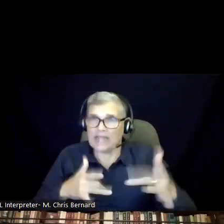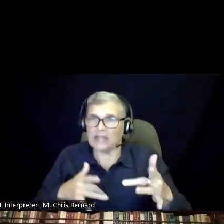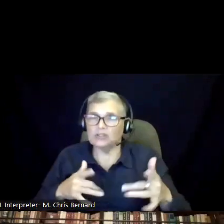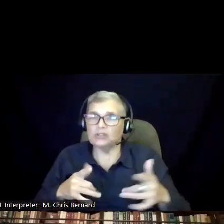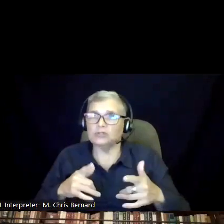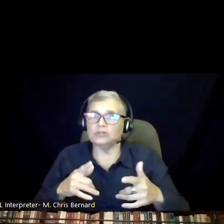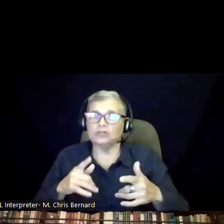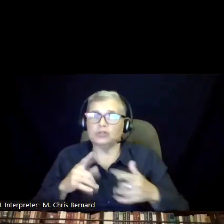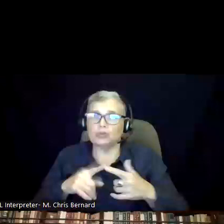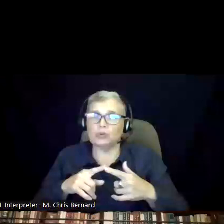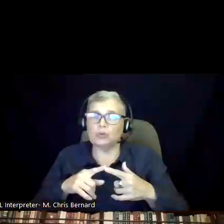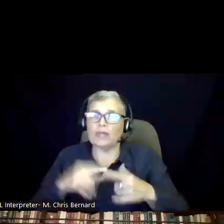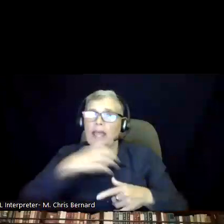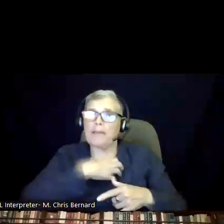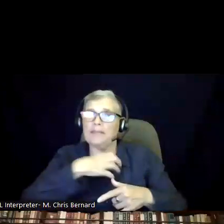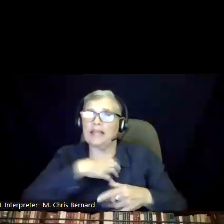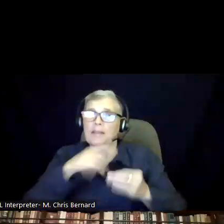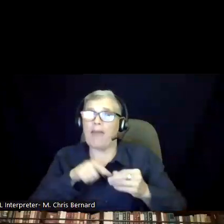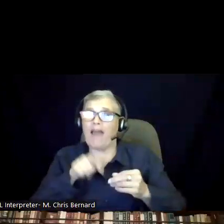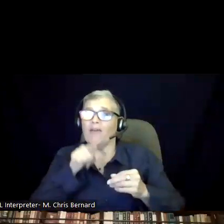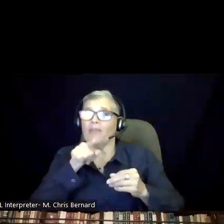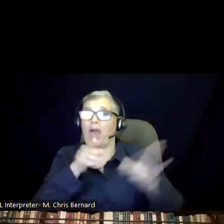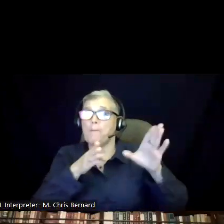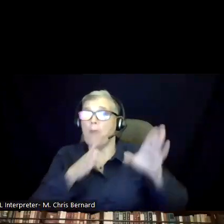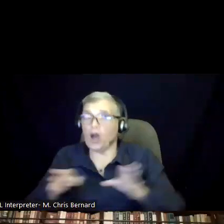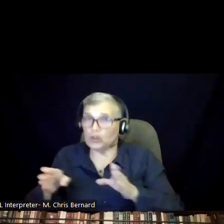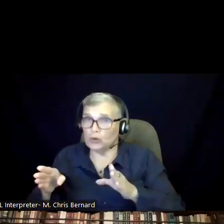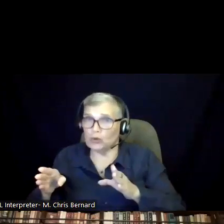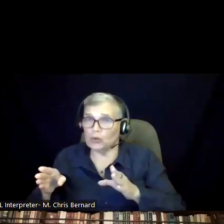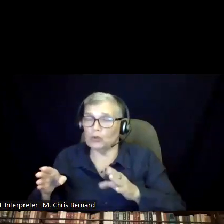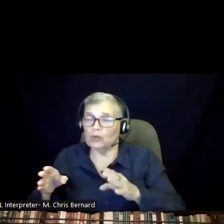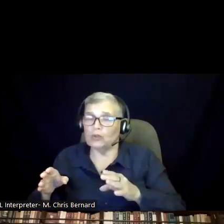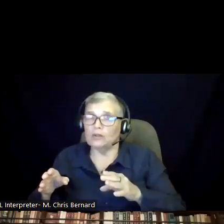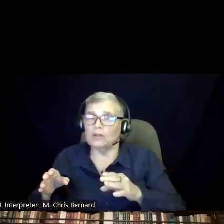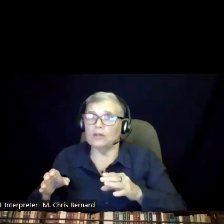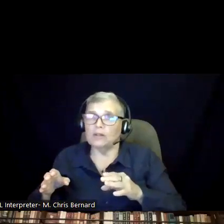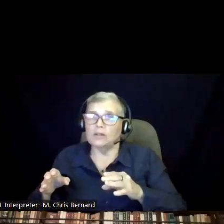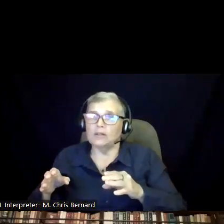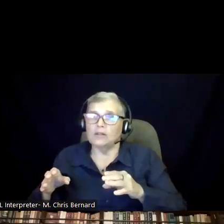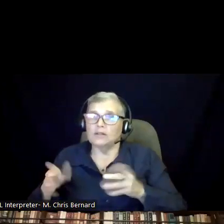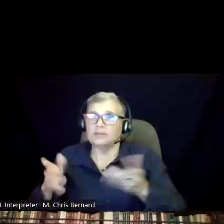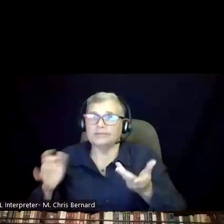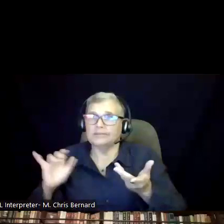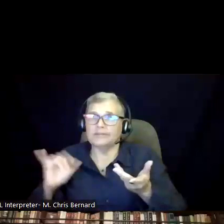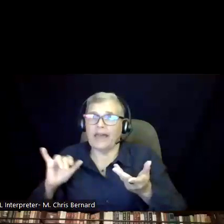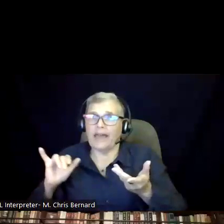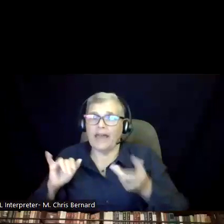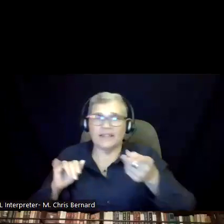of the model. But of course, having a critique of a model, just like a critique of a model